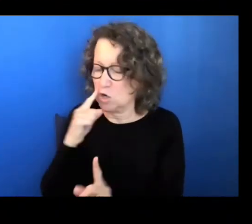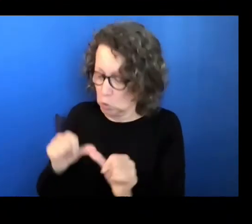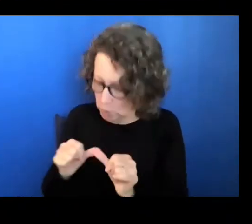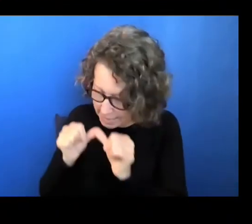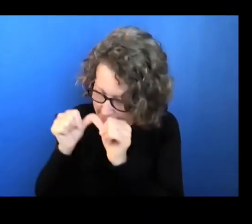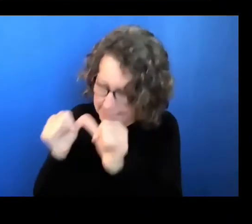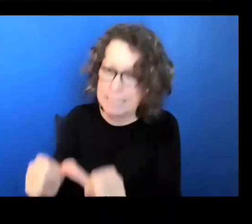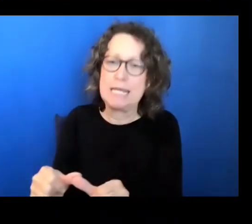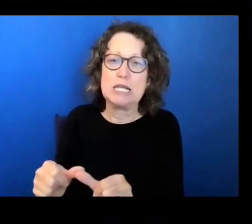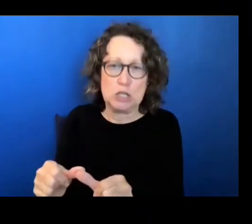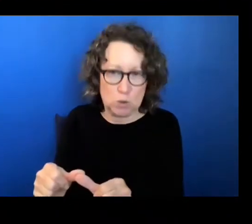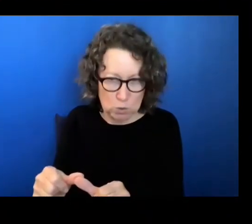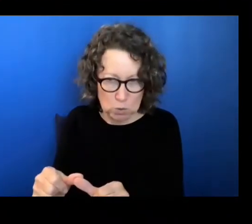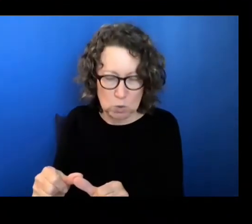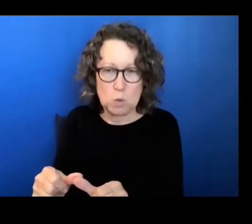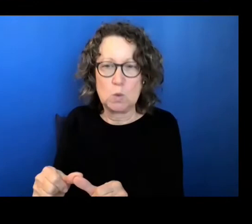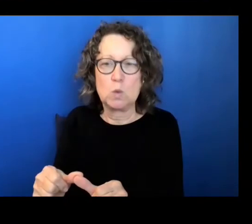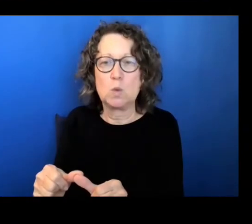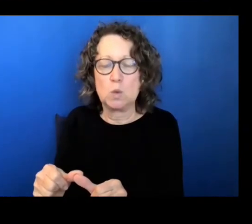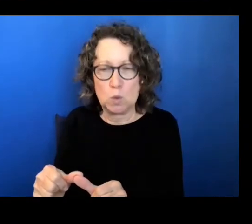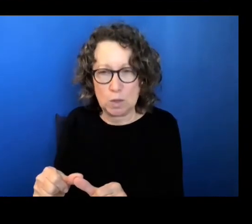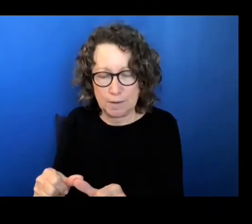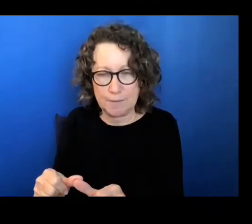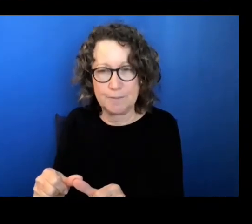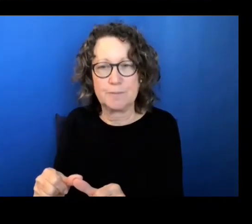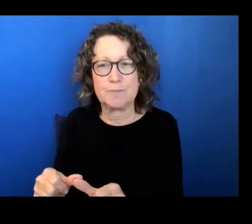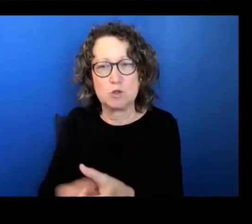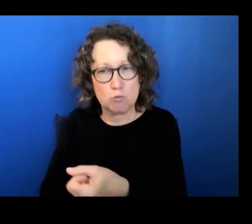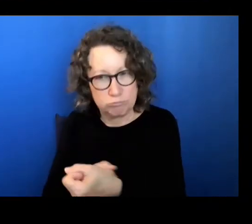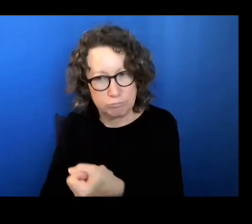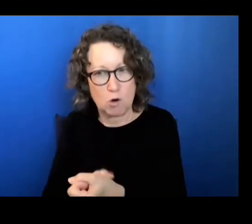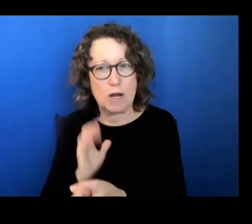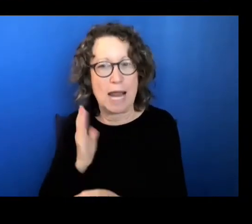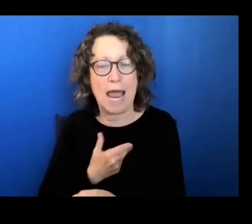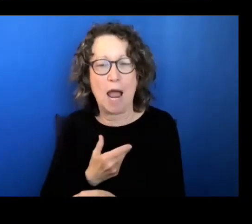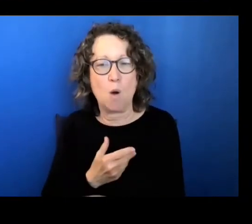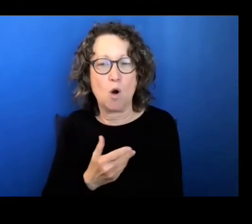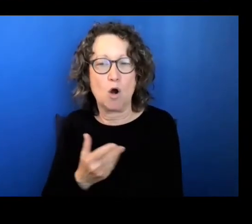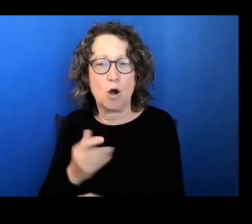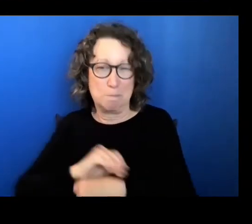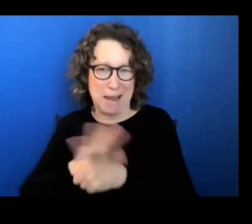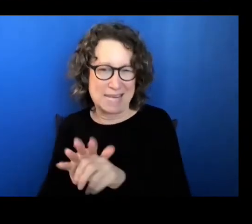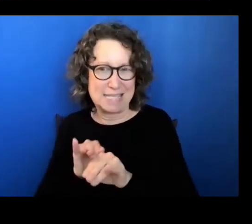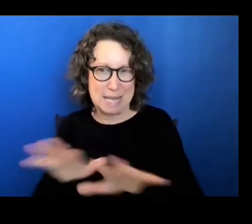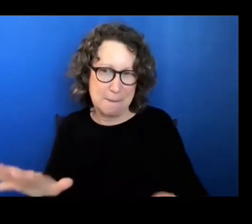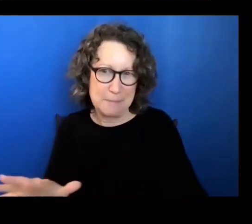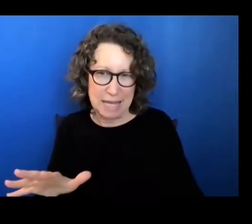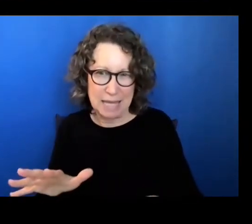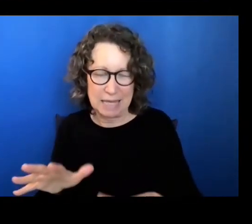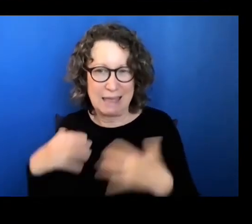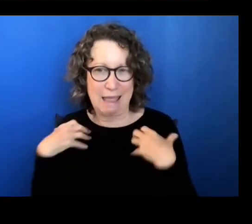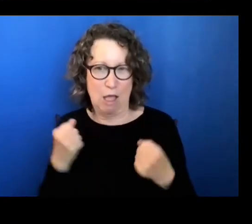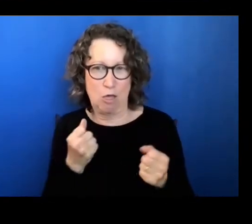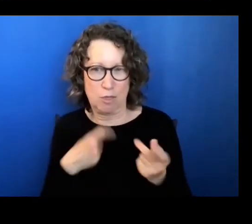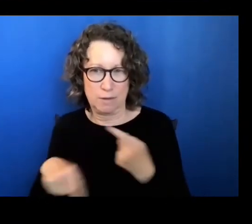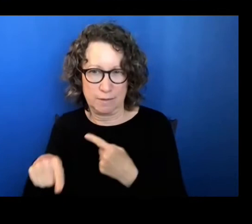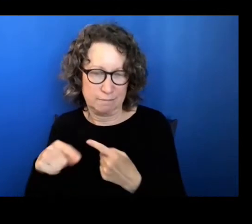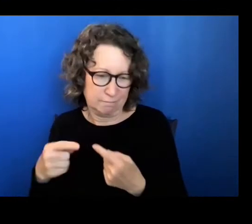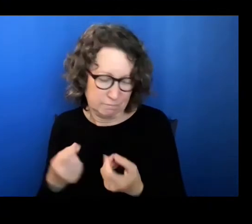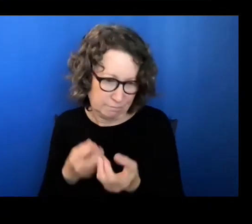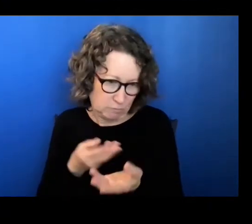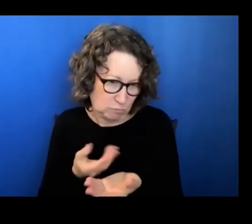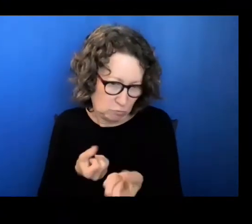continue to resource our pandemic responses. So we are getting funded by